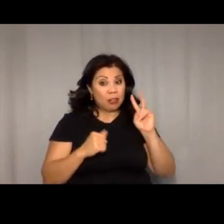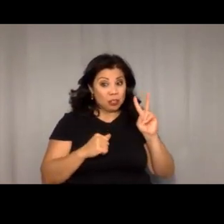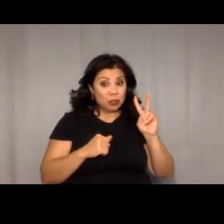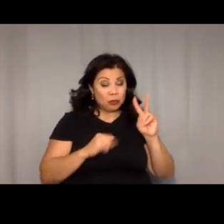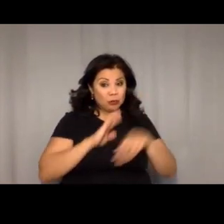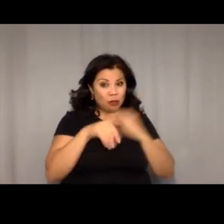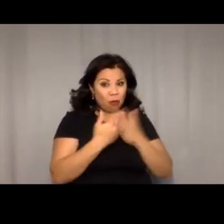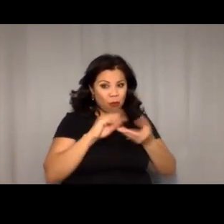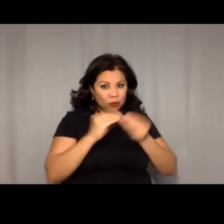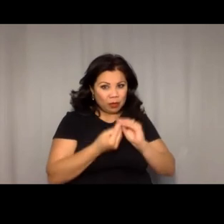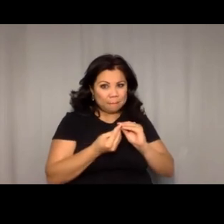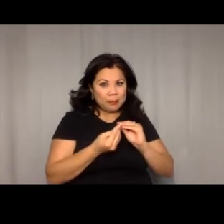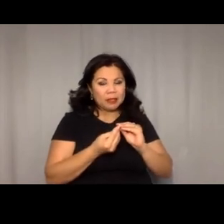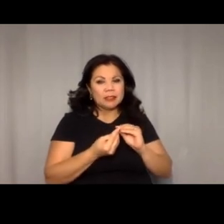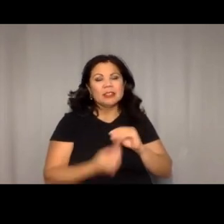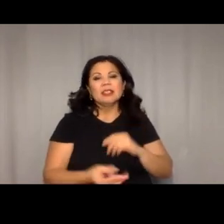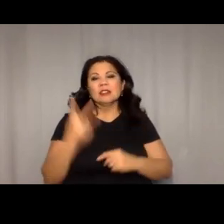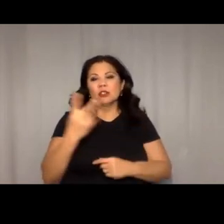So it's going to be 2 2/3.